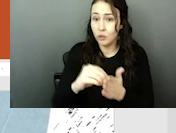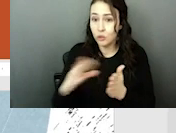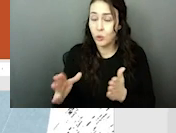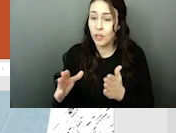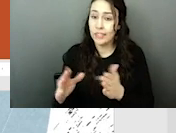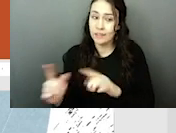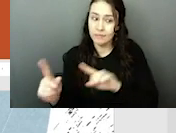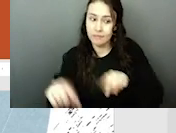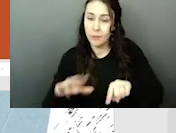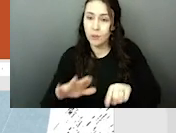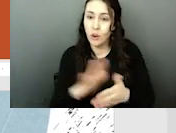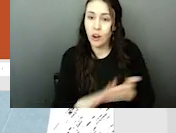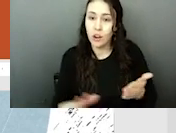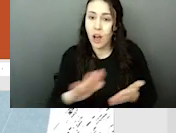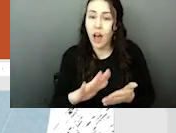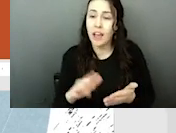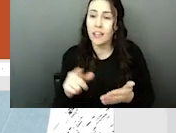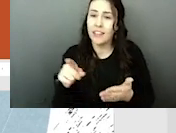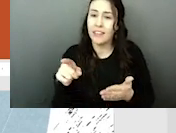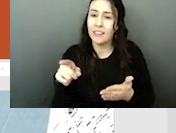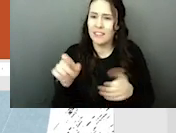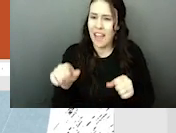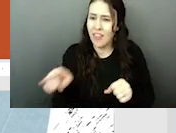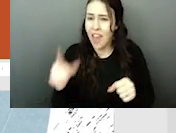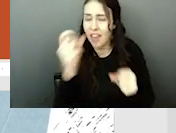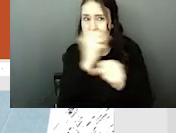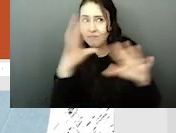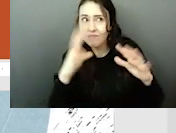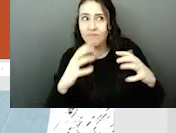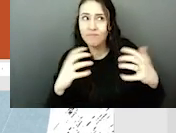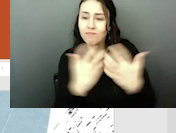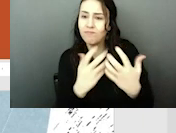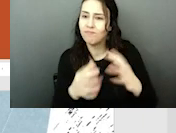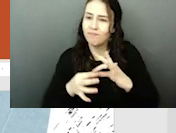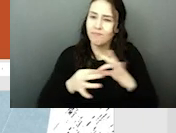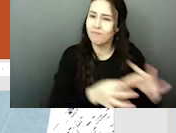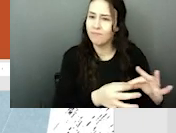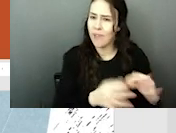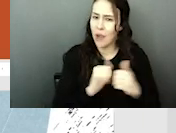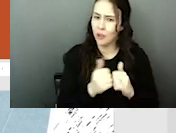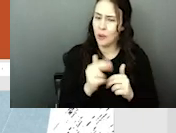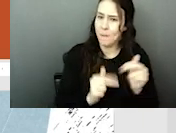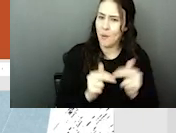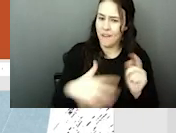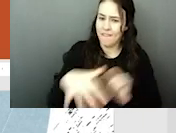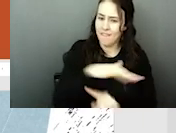they see themselves here? How do you build an environment that's inclusive and